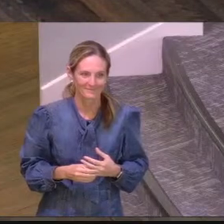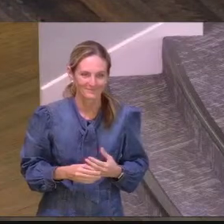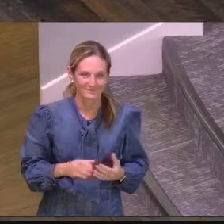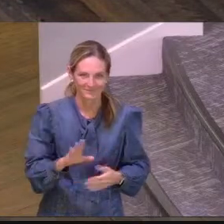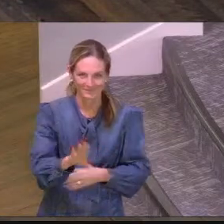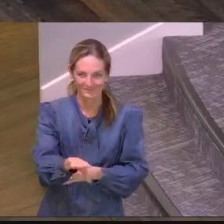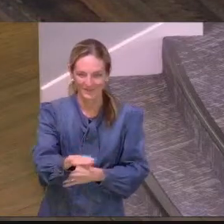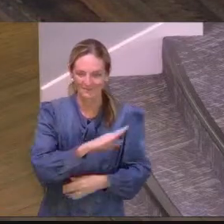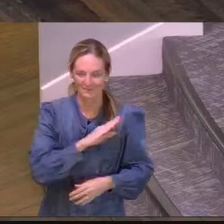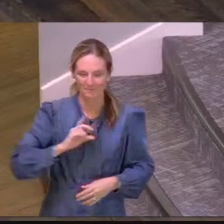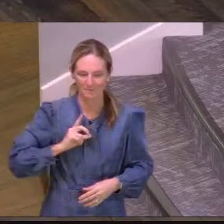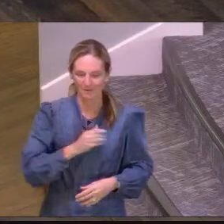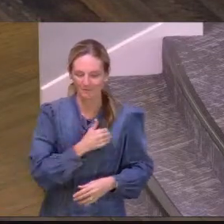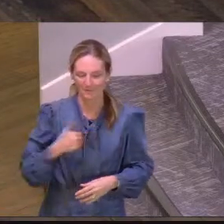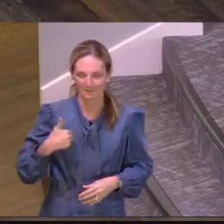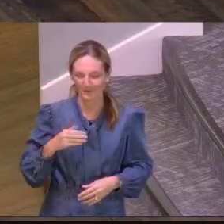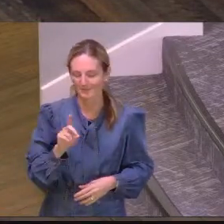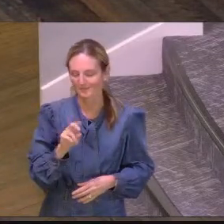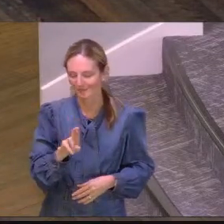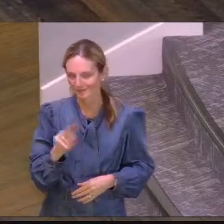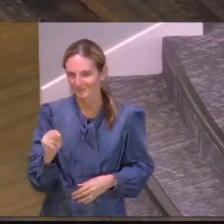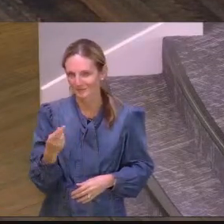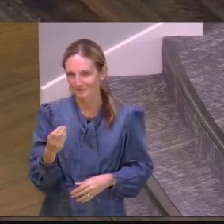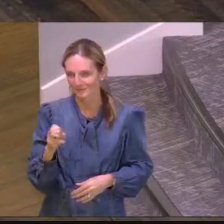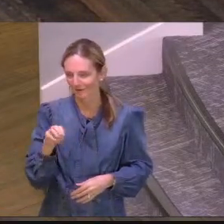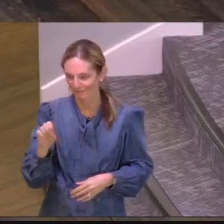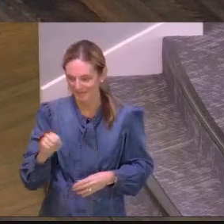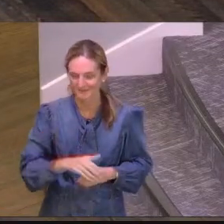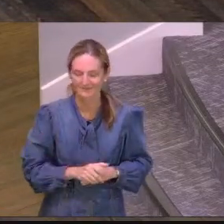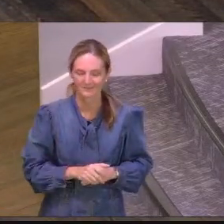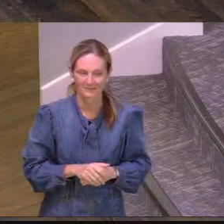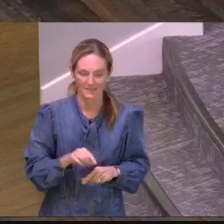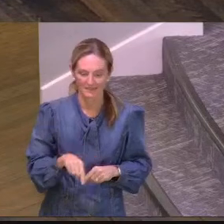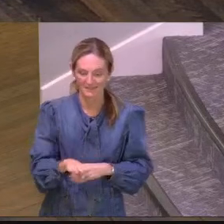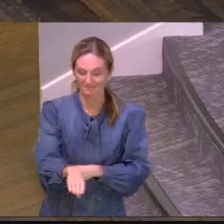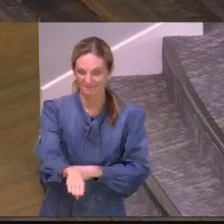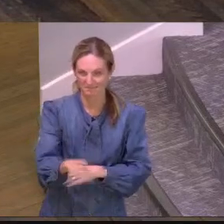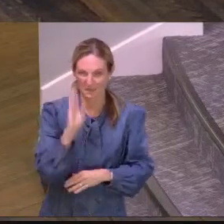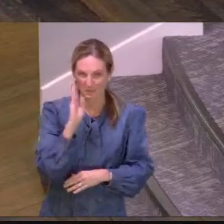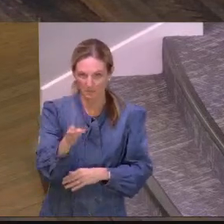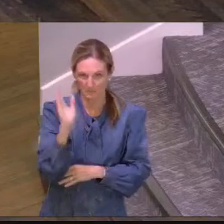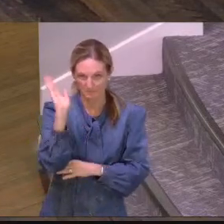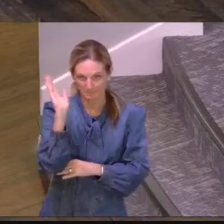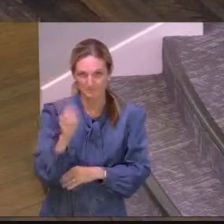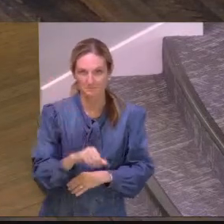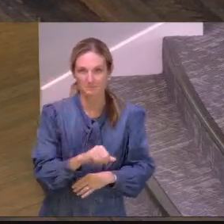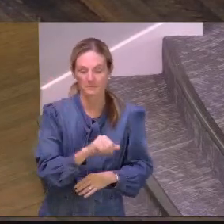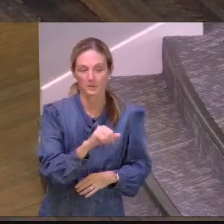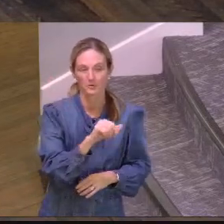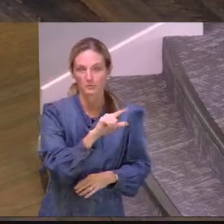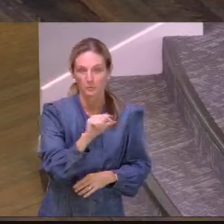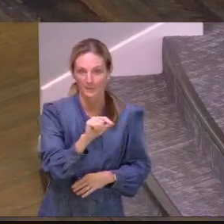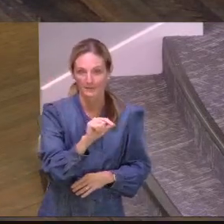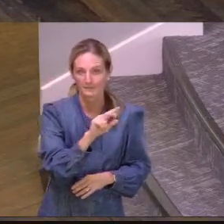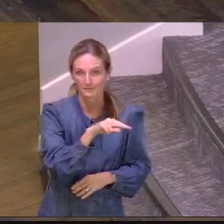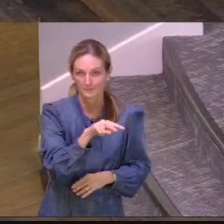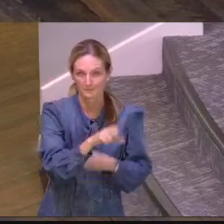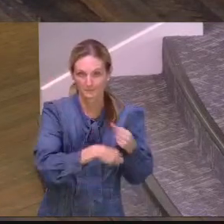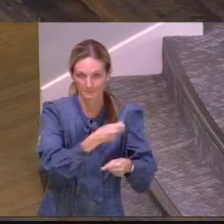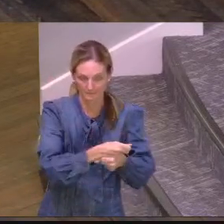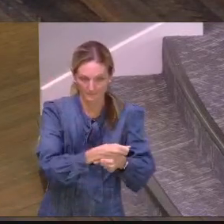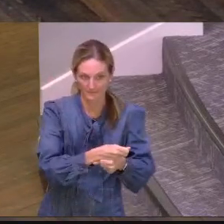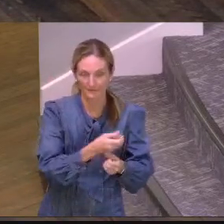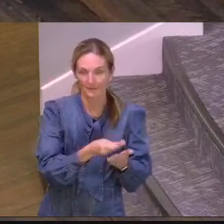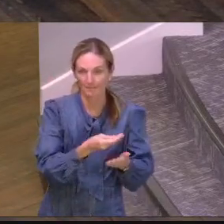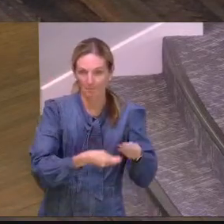Afternoon, board members, and Dr. Thomas. This afternoon, we're going to be presenting the 2023 budget. The presentation is very